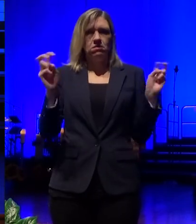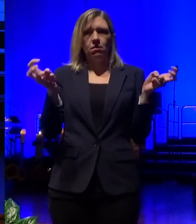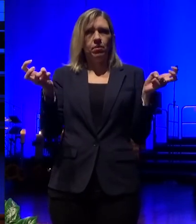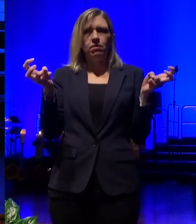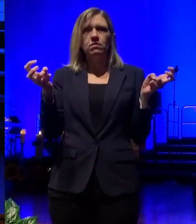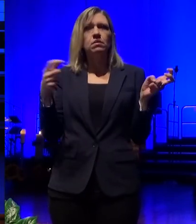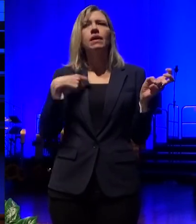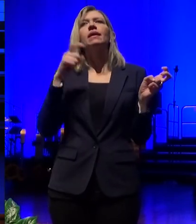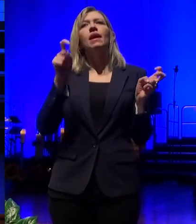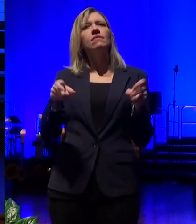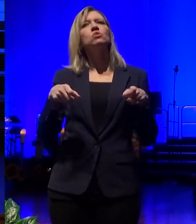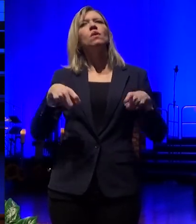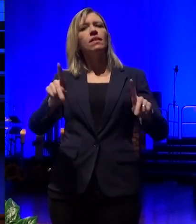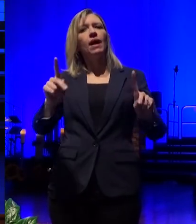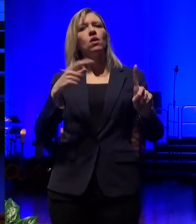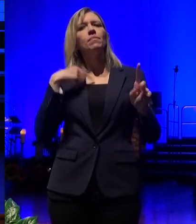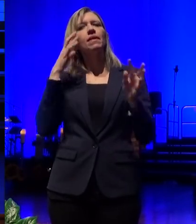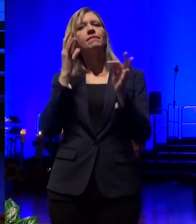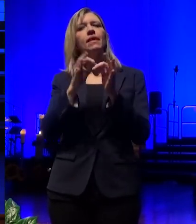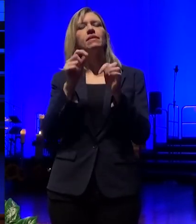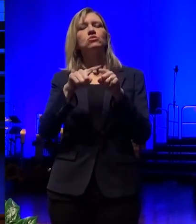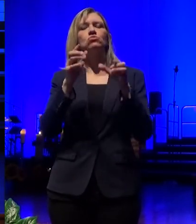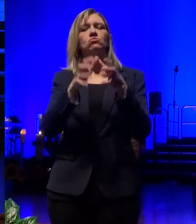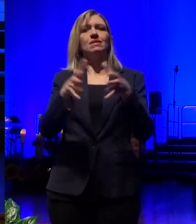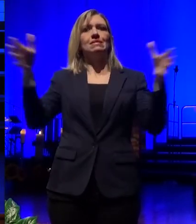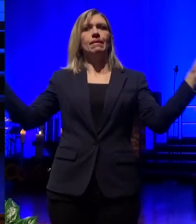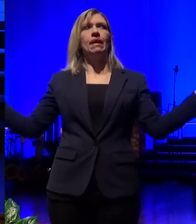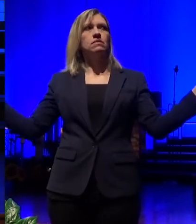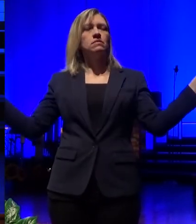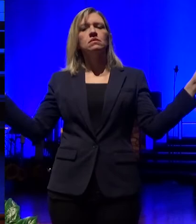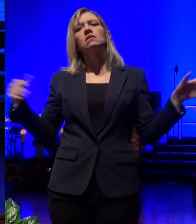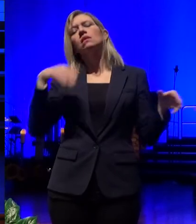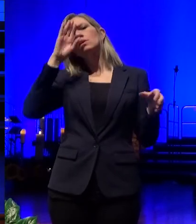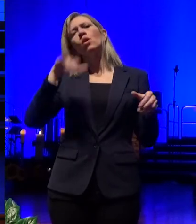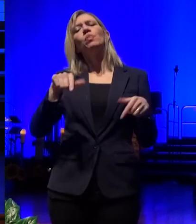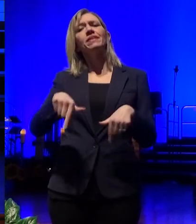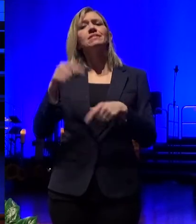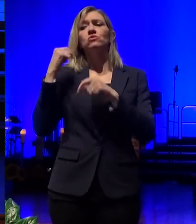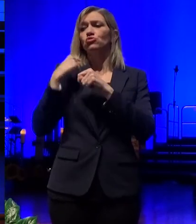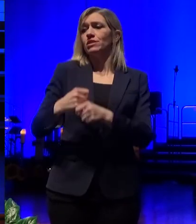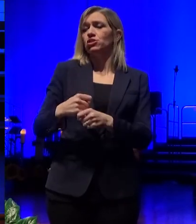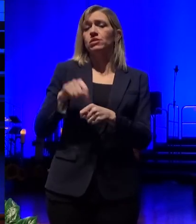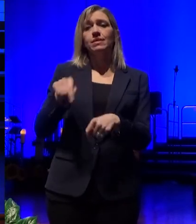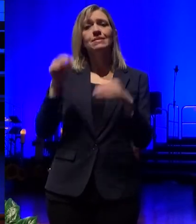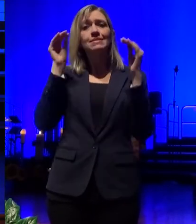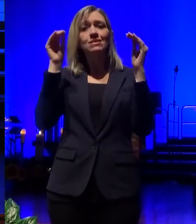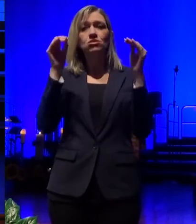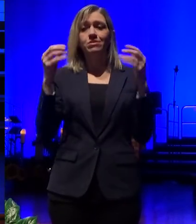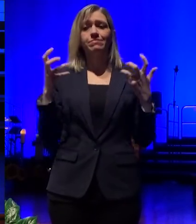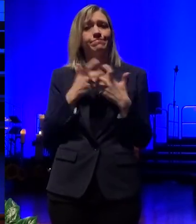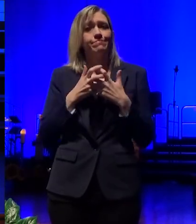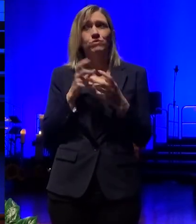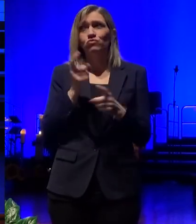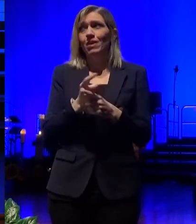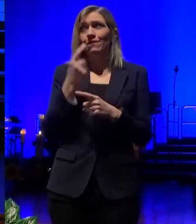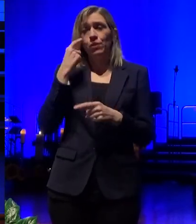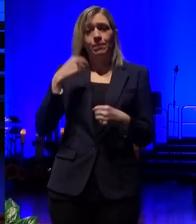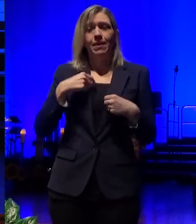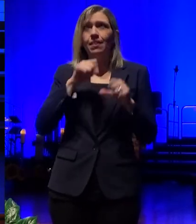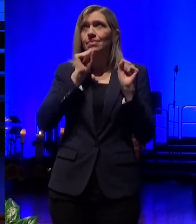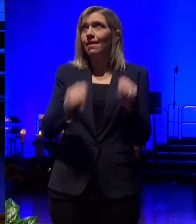allow my faith to be expanded. And what I know about this tradition is while it's right for me and I love it, I